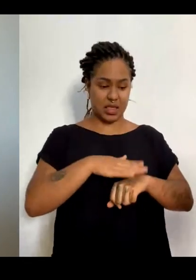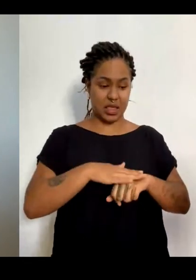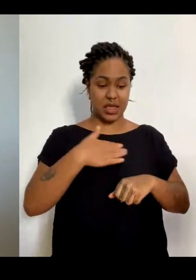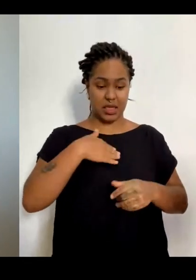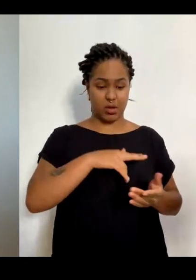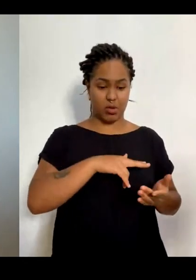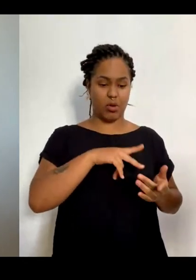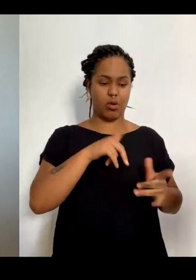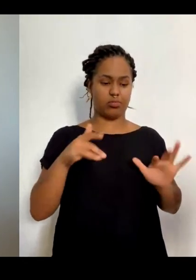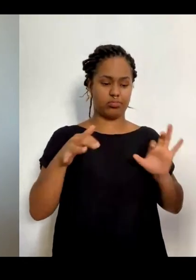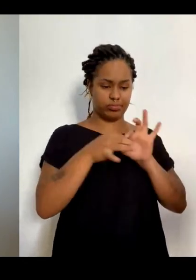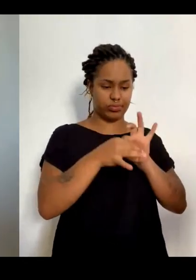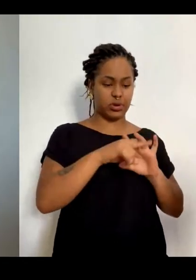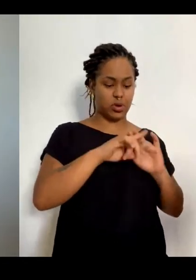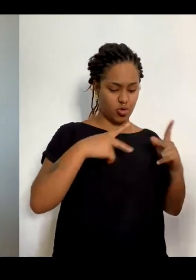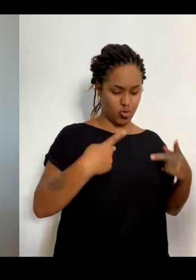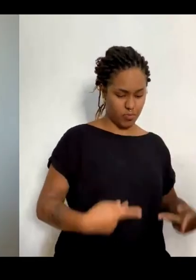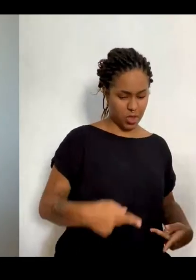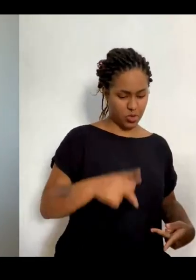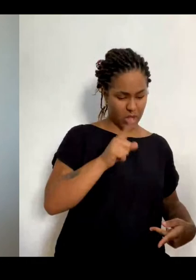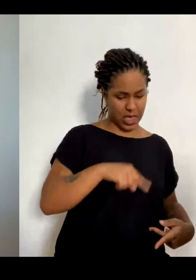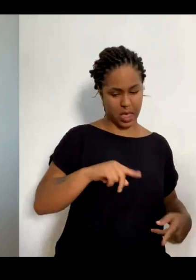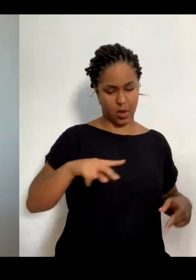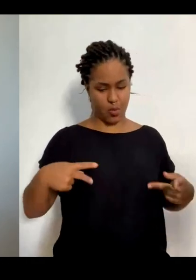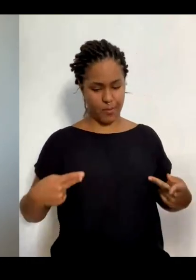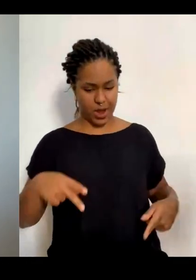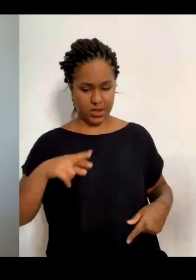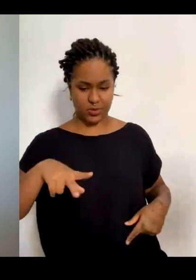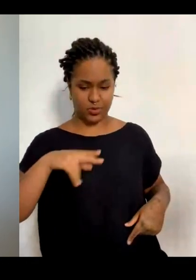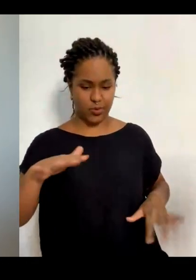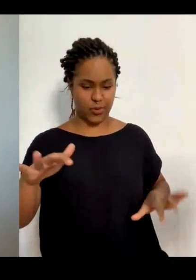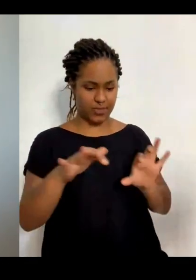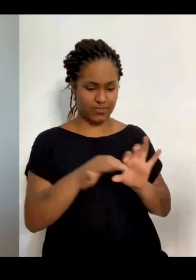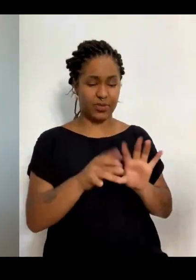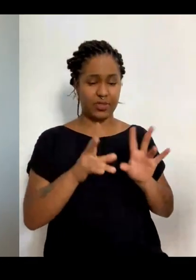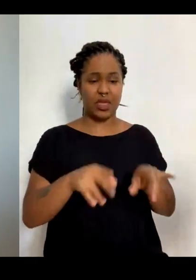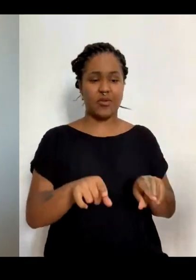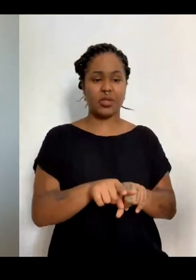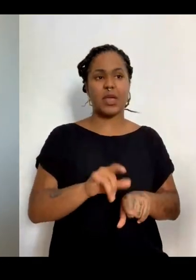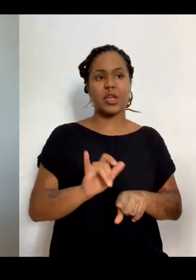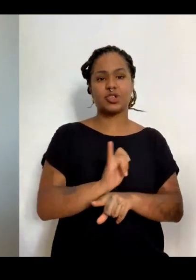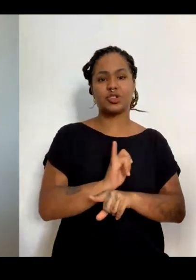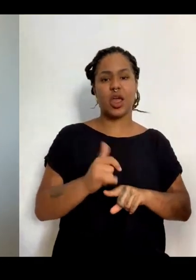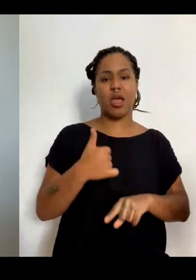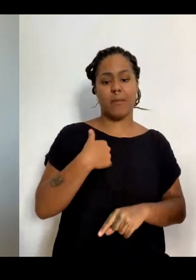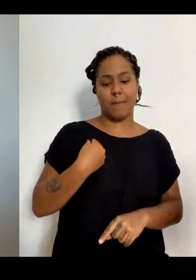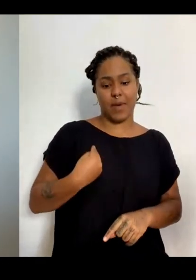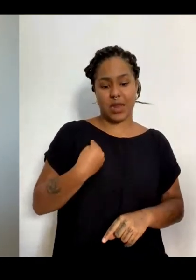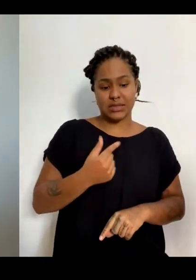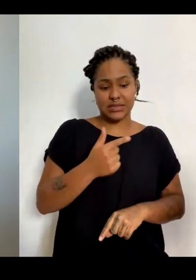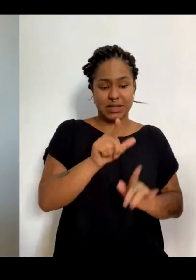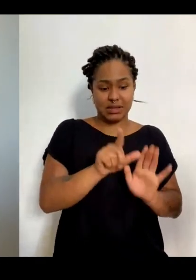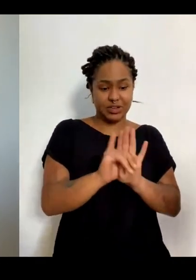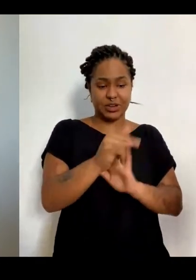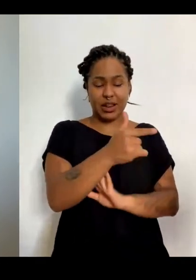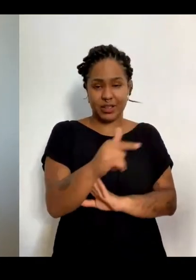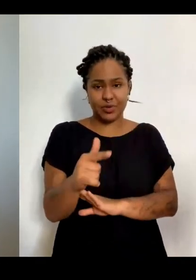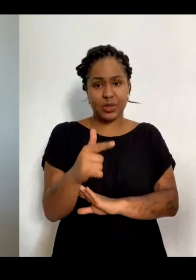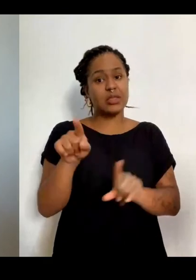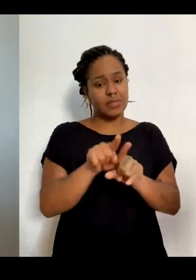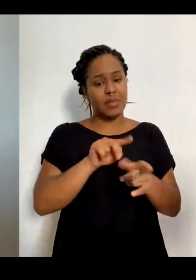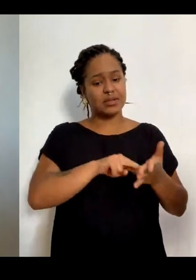those are inscribed are not inscribed in the law is also an issue of boundaries so Gabrielle mentioned that you know we can integrate